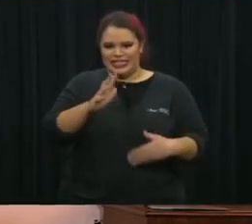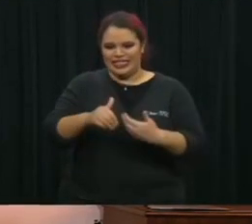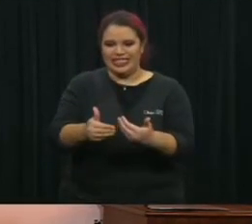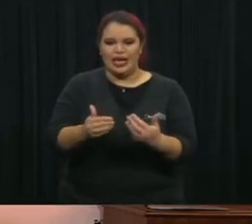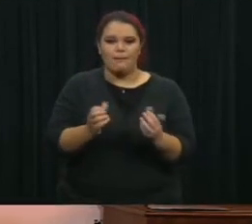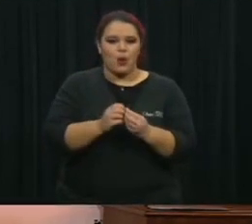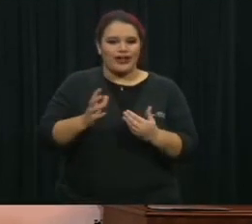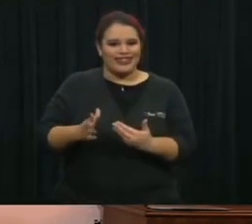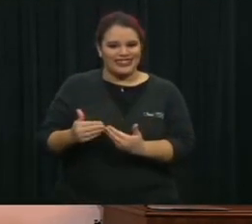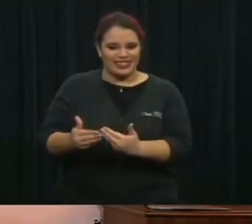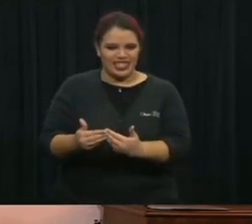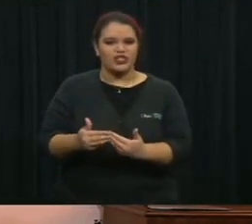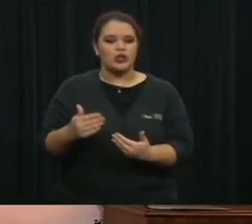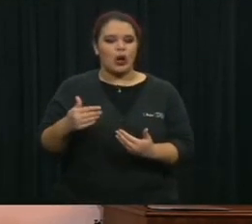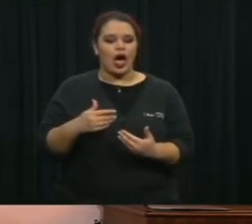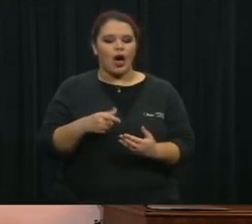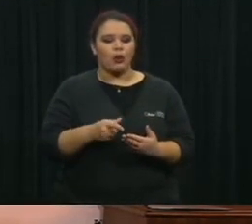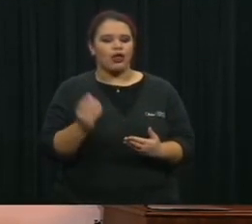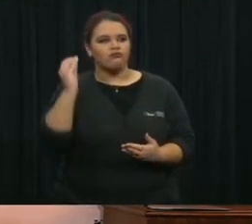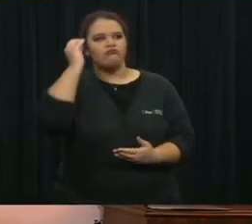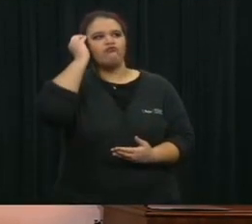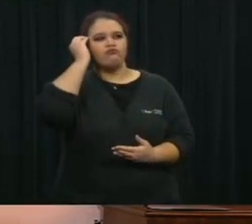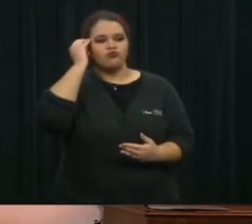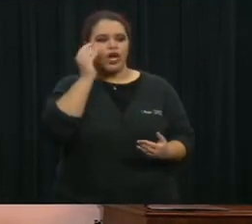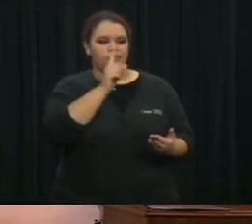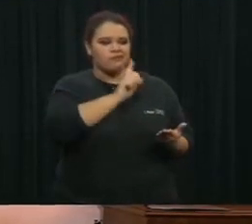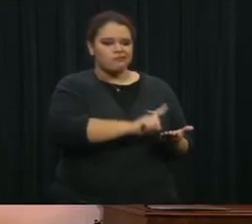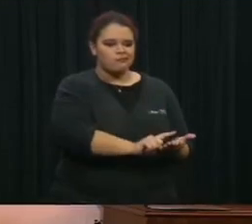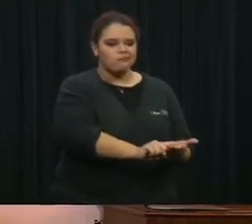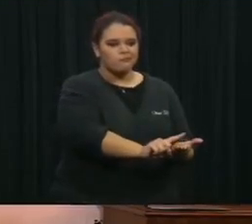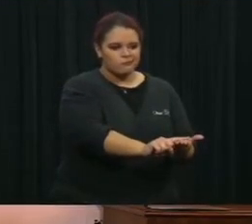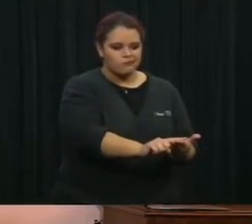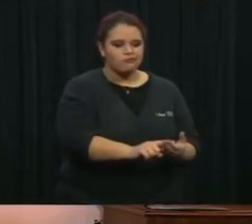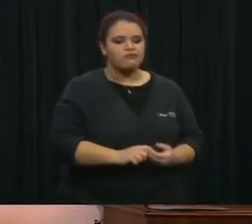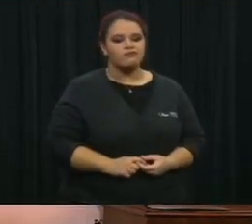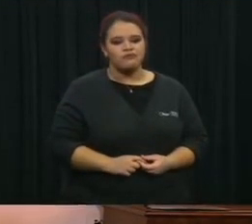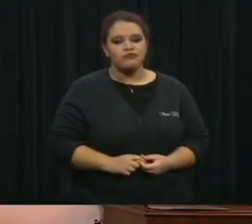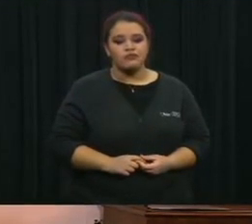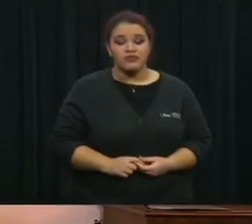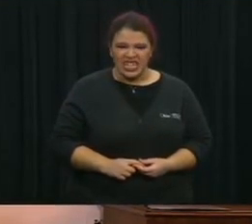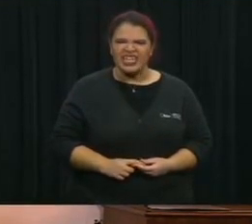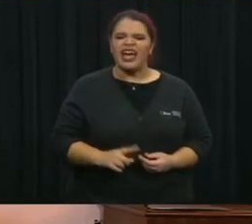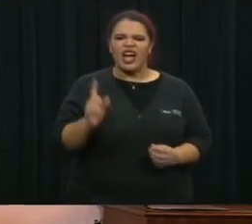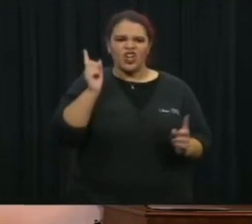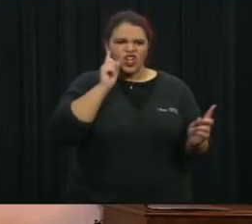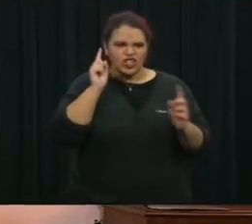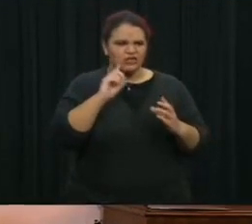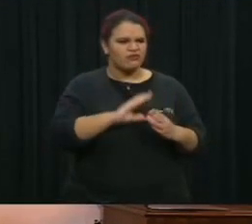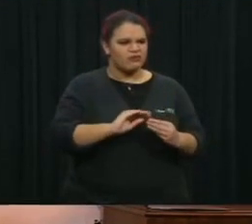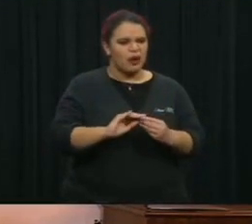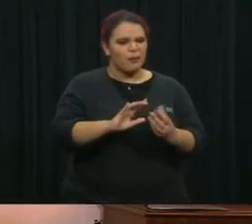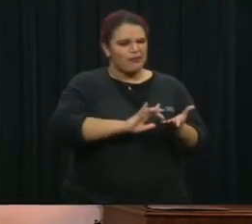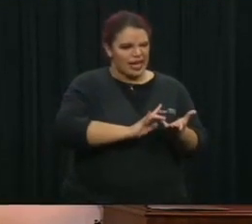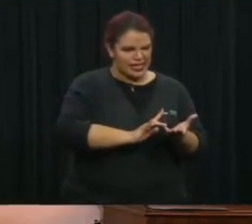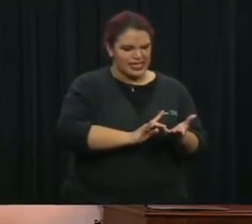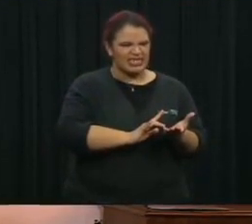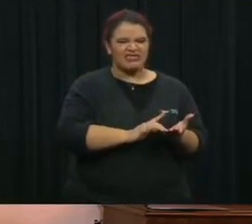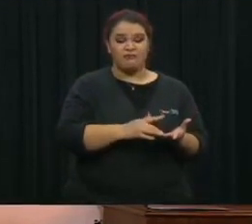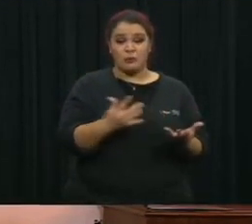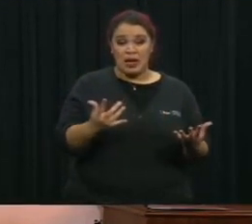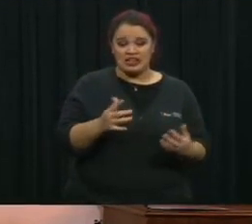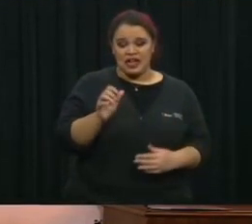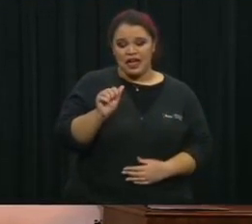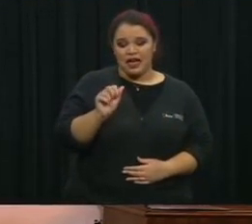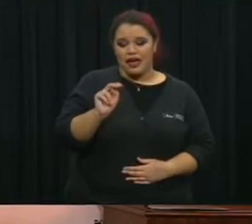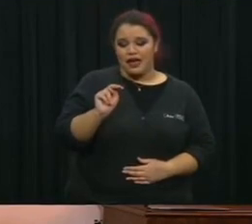But also, I know there's been some news about medicine, mainly anti-malarials out there. And I've been